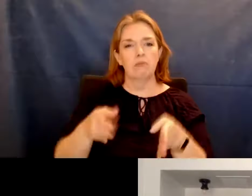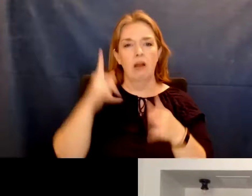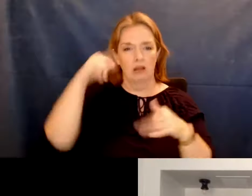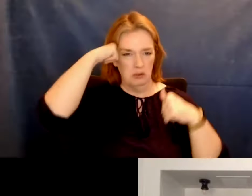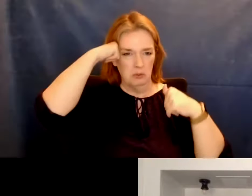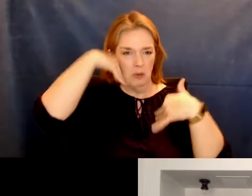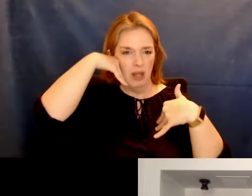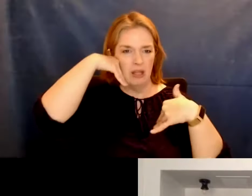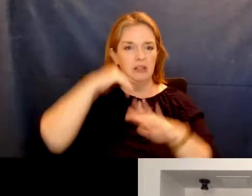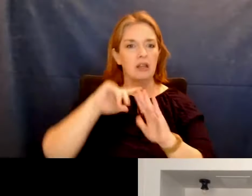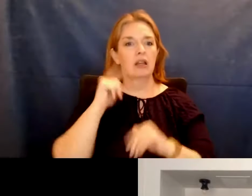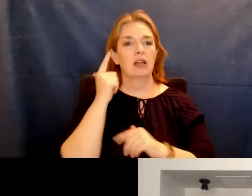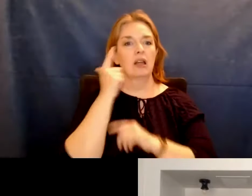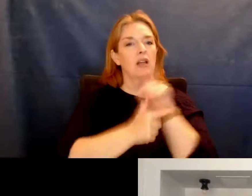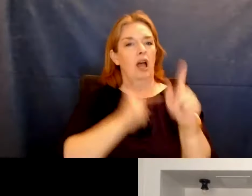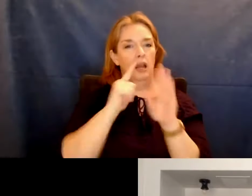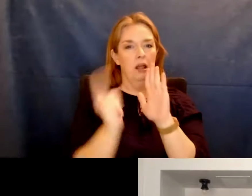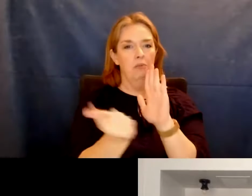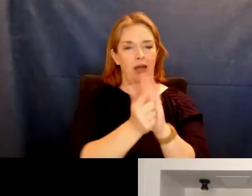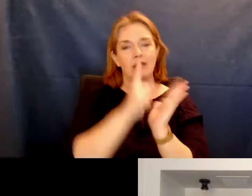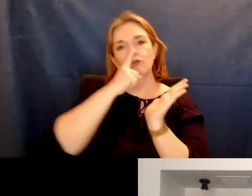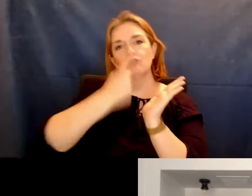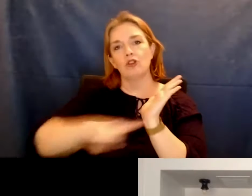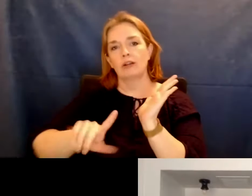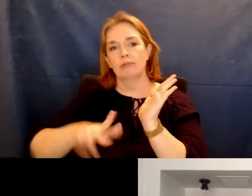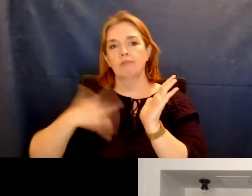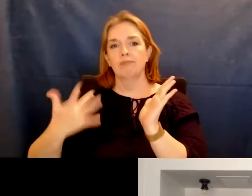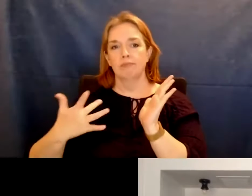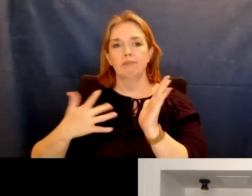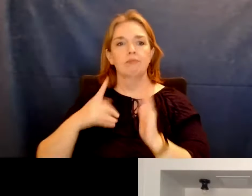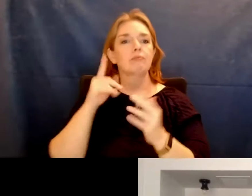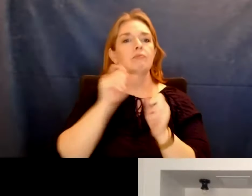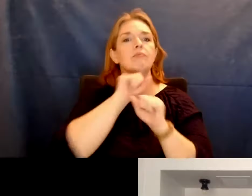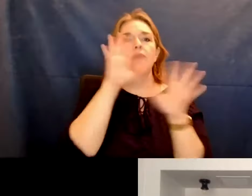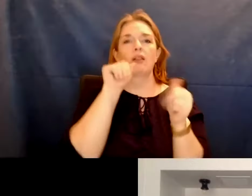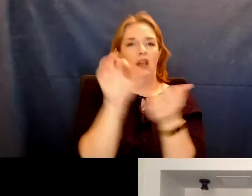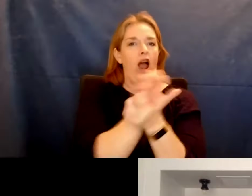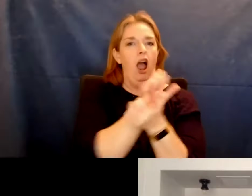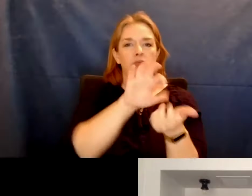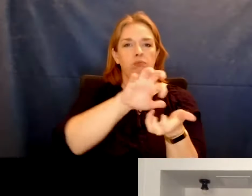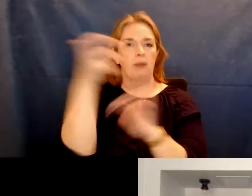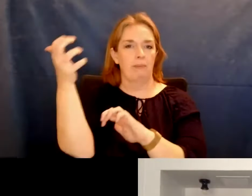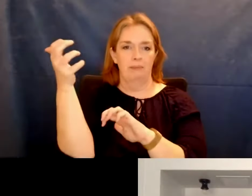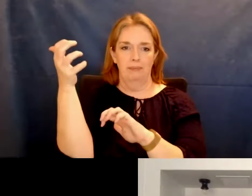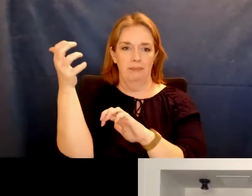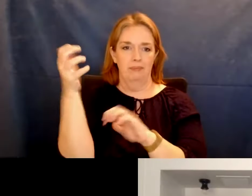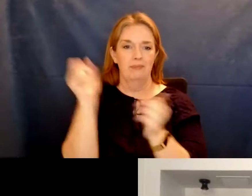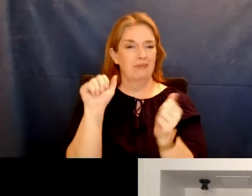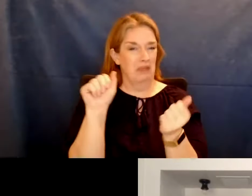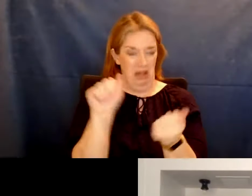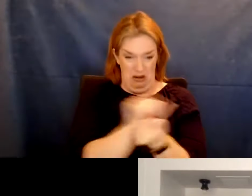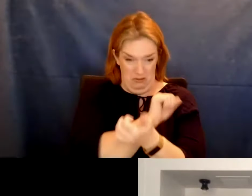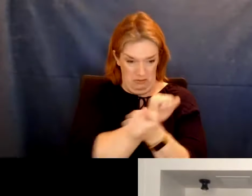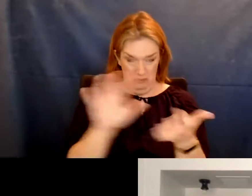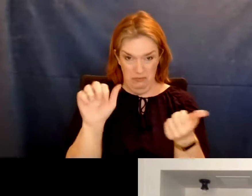Gunning band, check its seconds. Nothing can wreck this wreckage. Nothing can